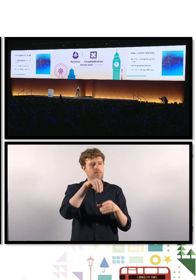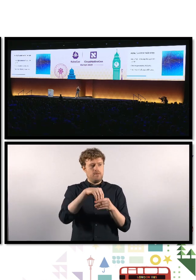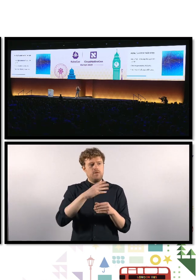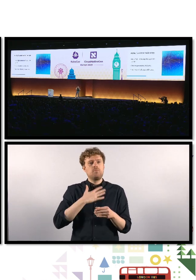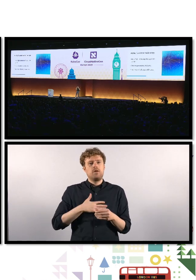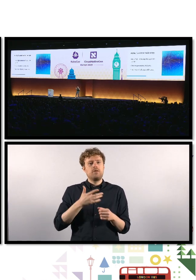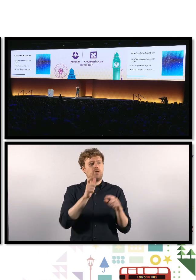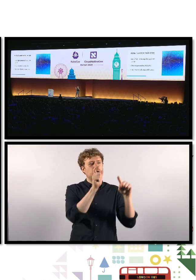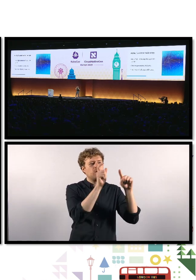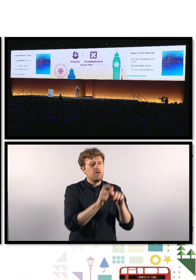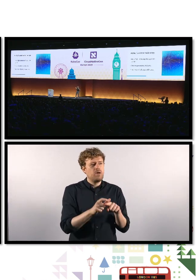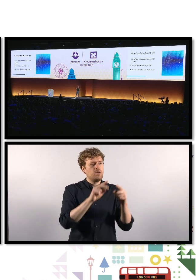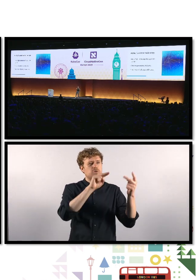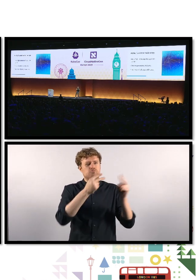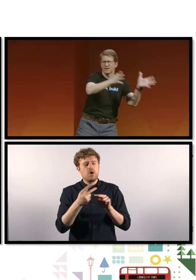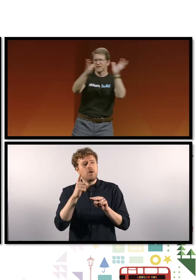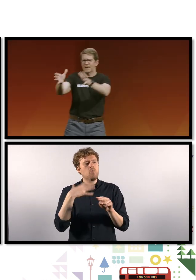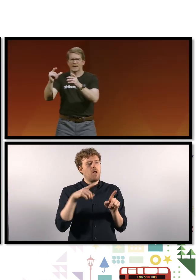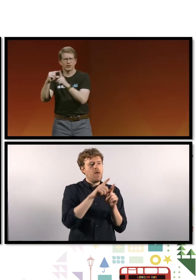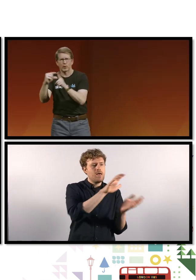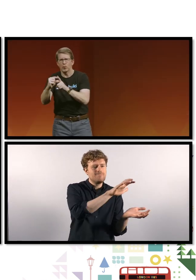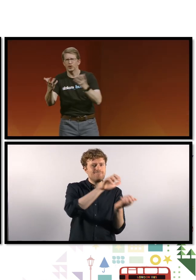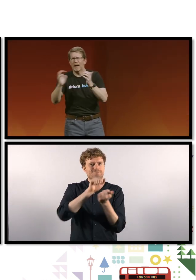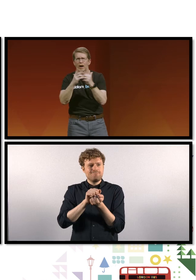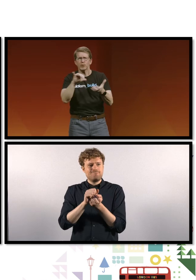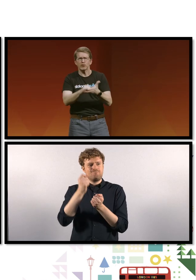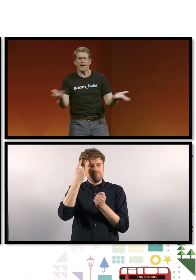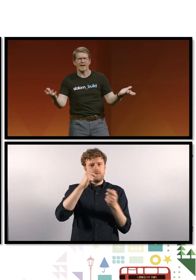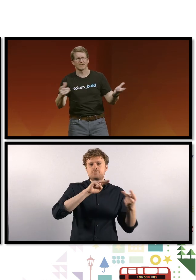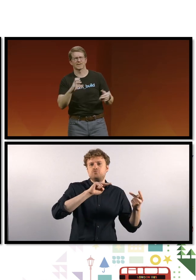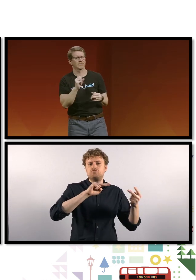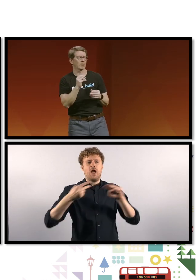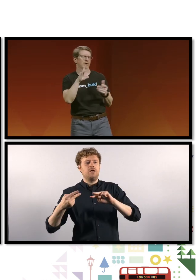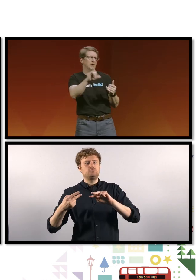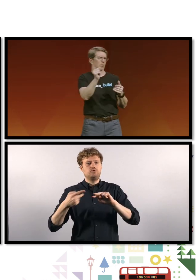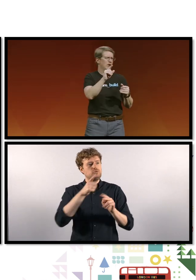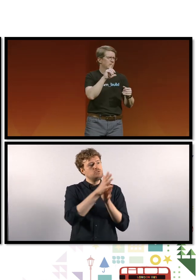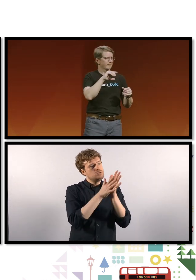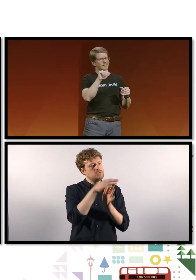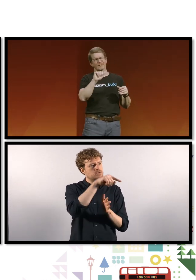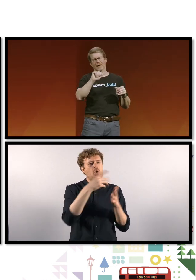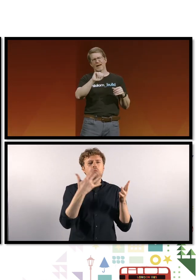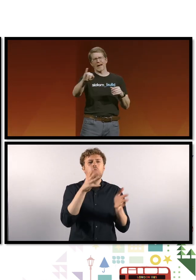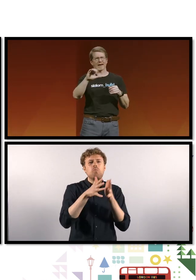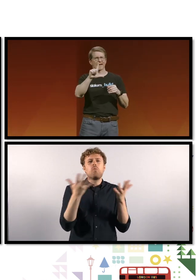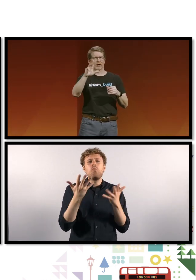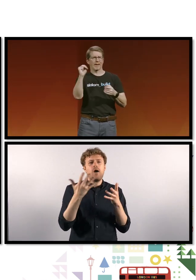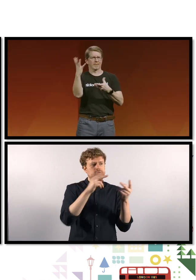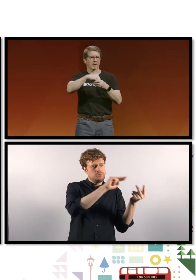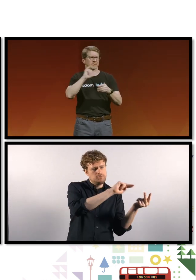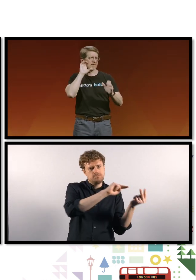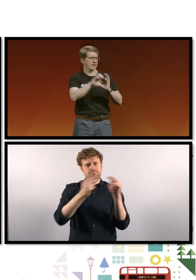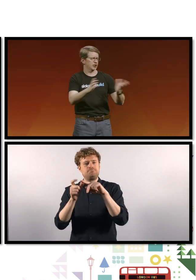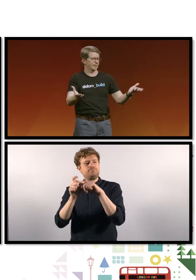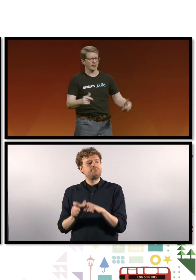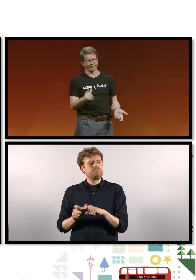the context of what's being signed. So moving that to the next word, understanding what that is